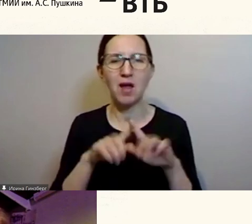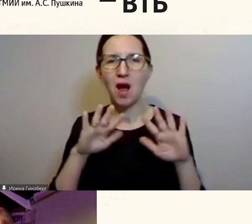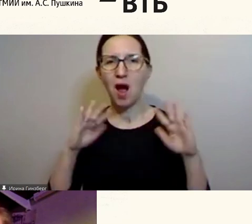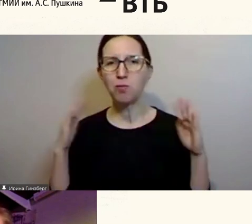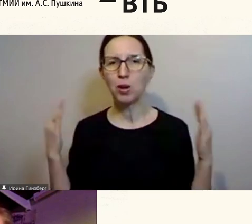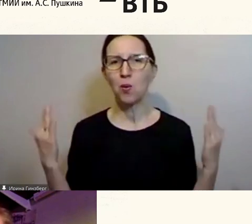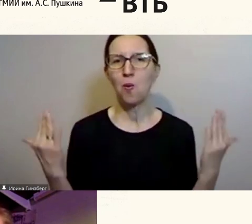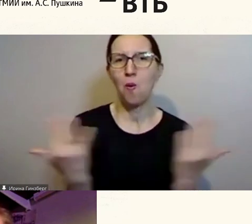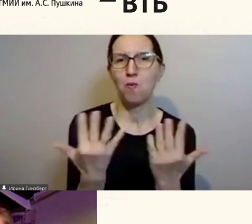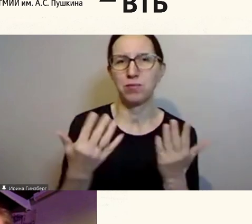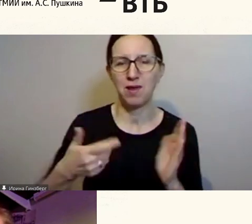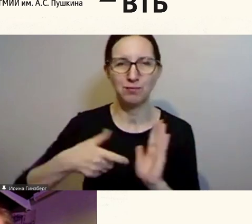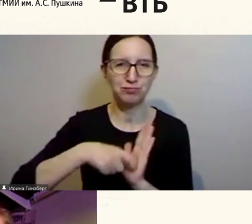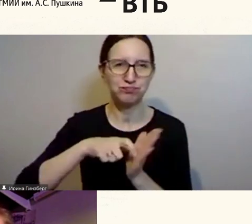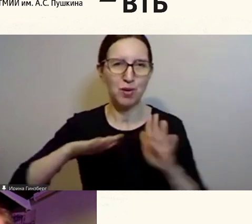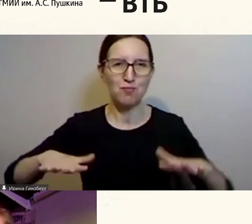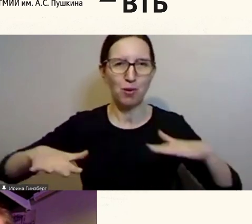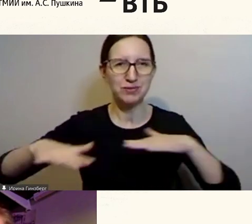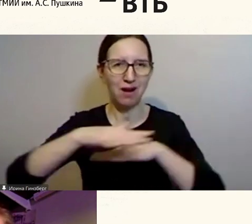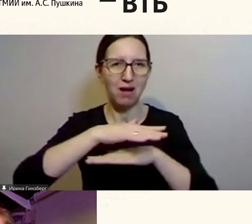and especially,